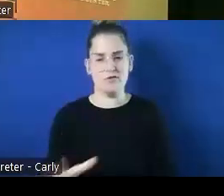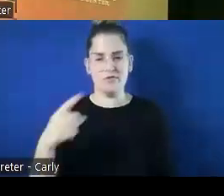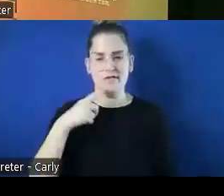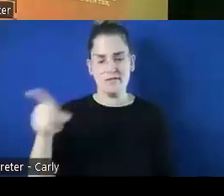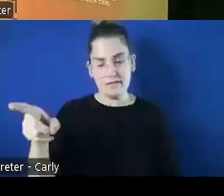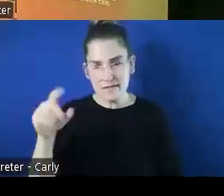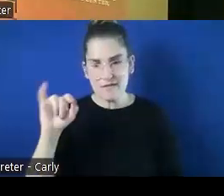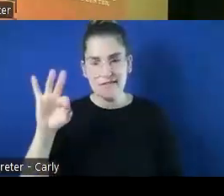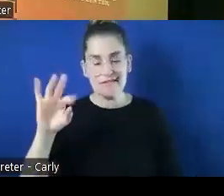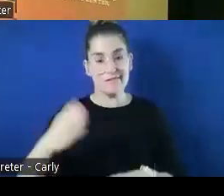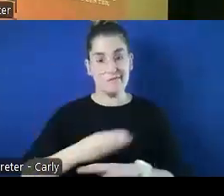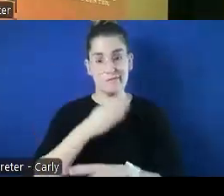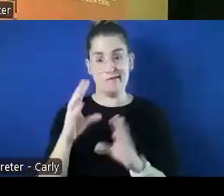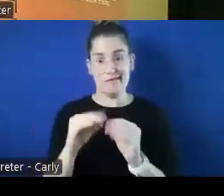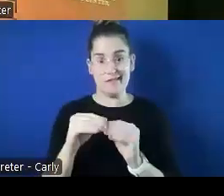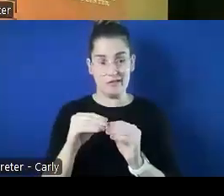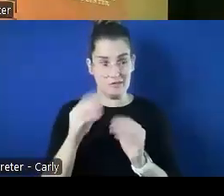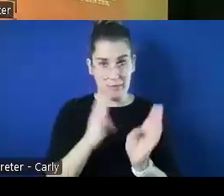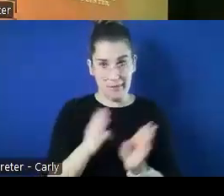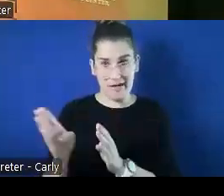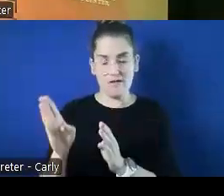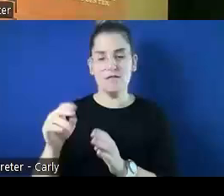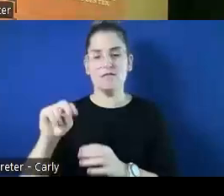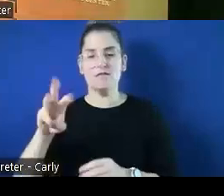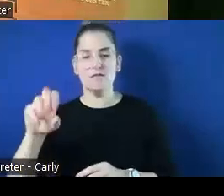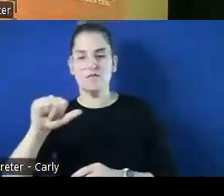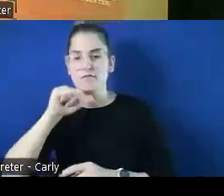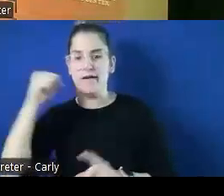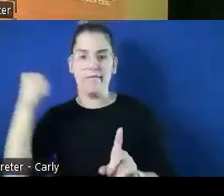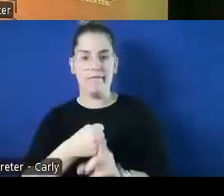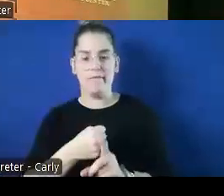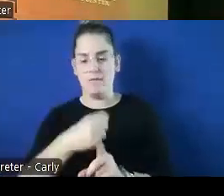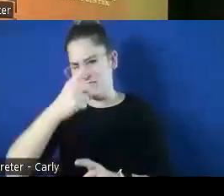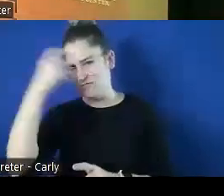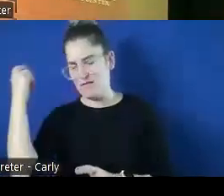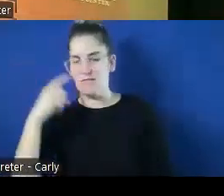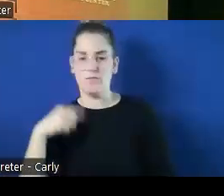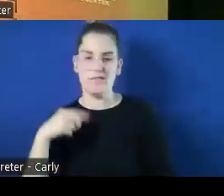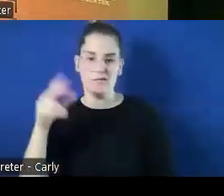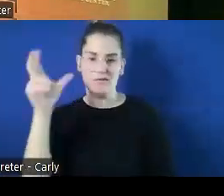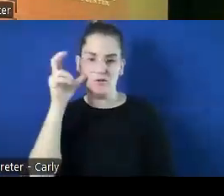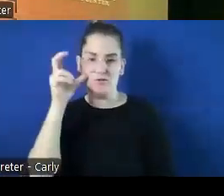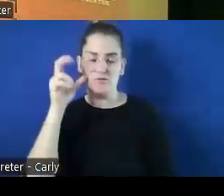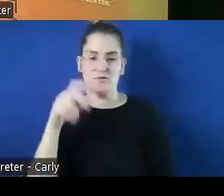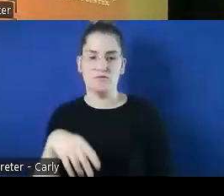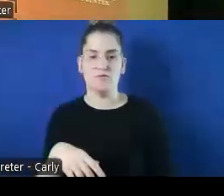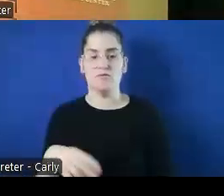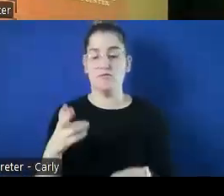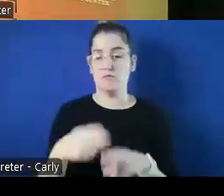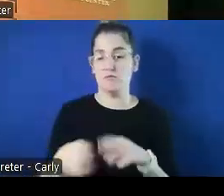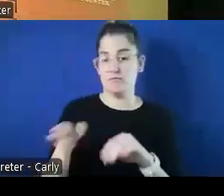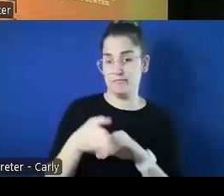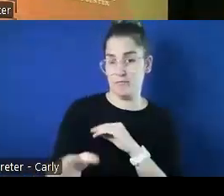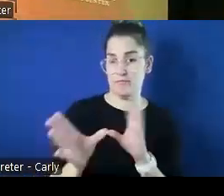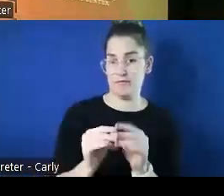because of the pre-session, I was prepared, so the news wasn't so impactful or so traumatic for me to hear. Having a short post-session debriefing